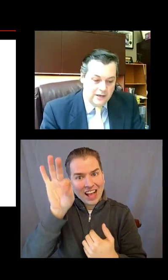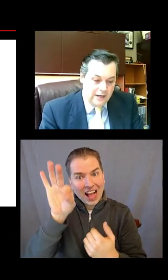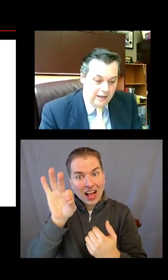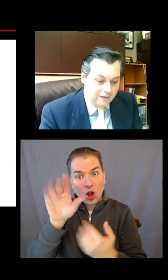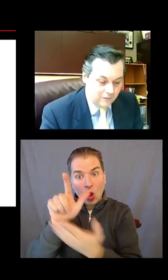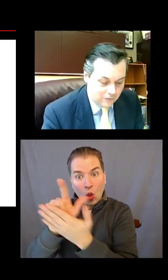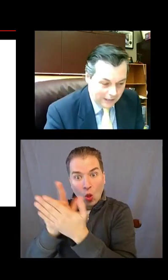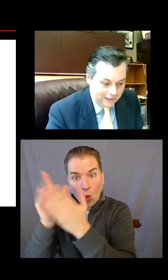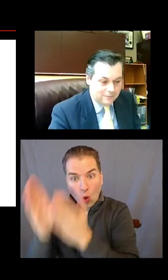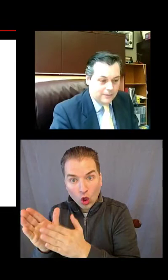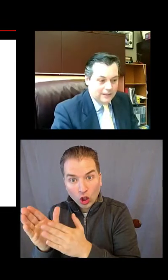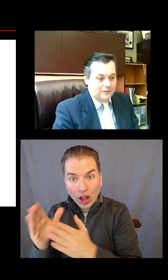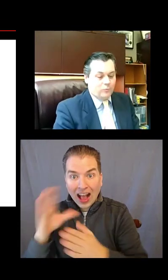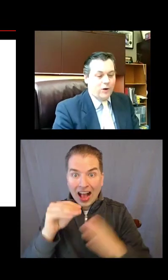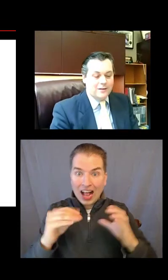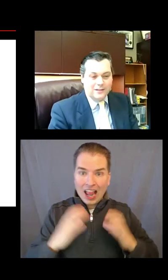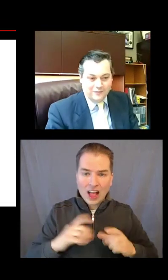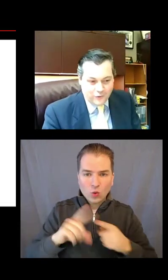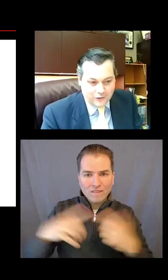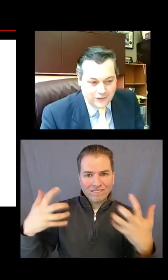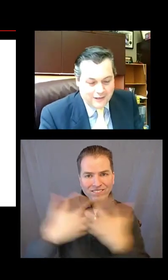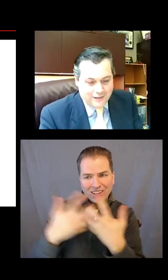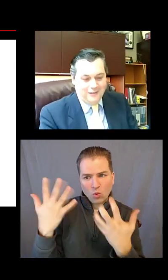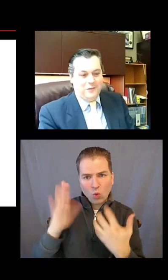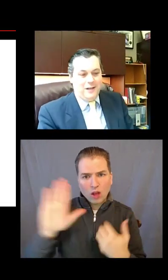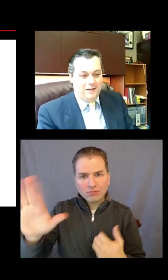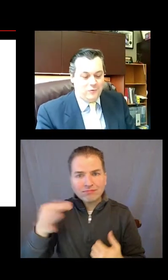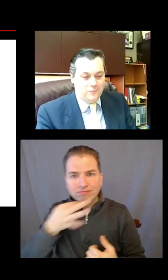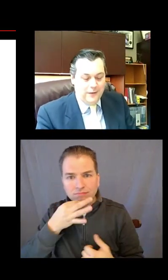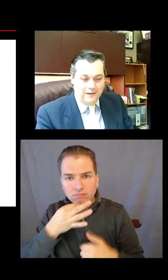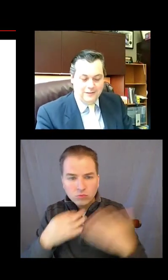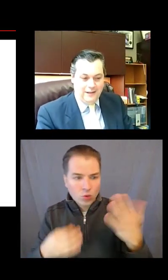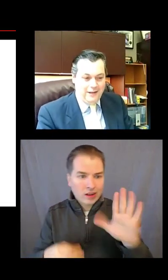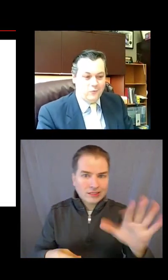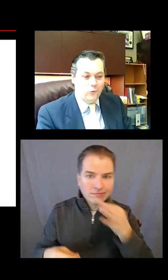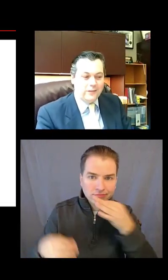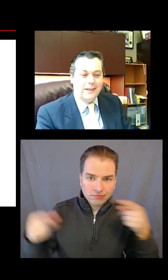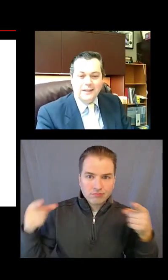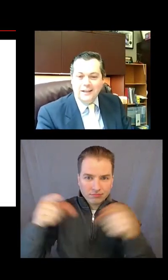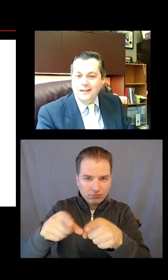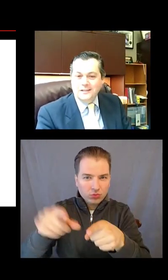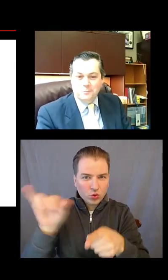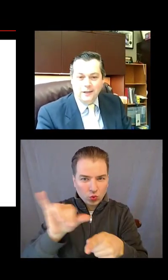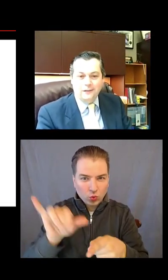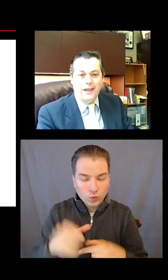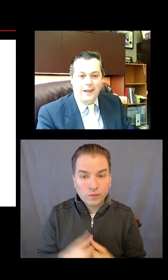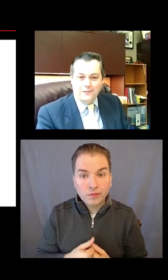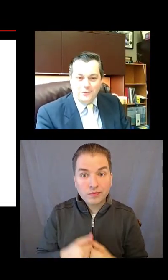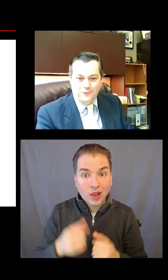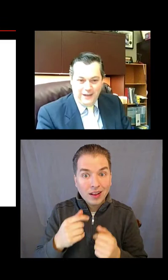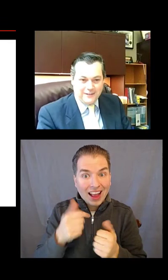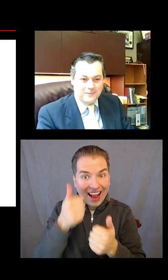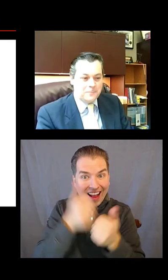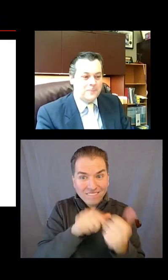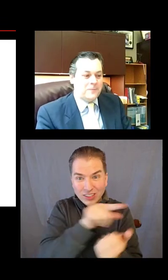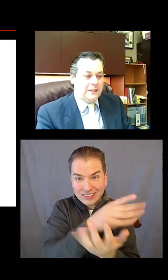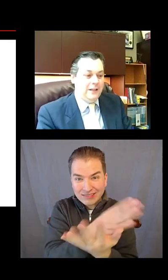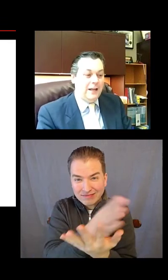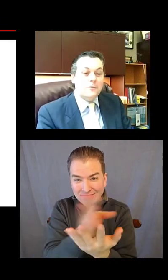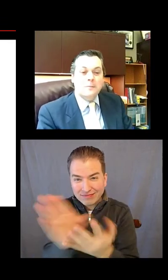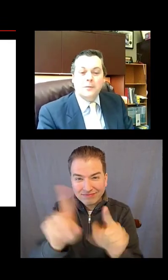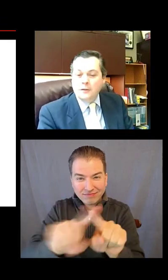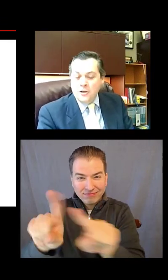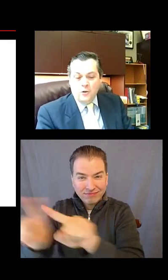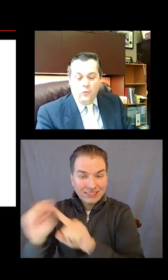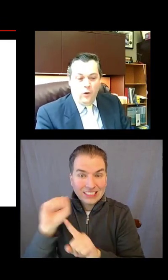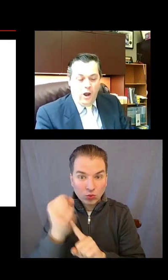matter. And that can be surprising for a client sometimes based on what they get as a bill after the fact. You